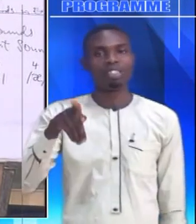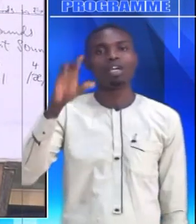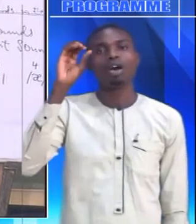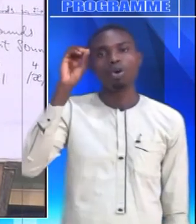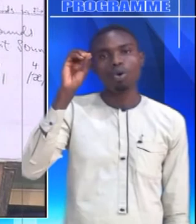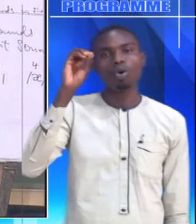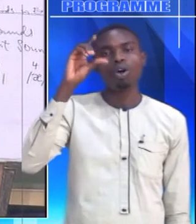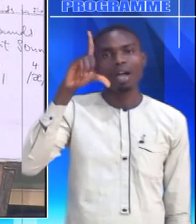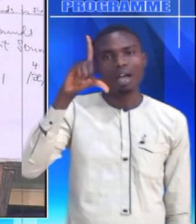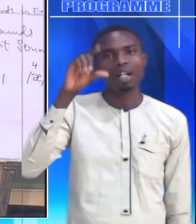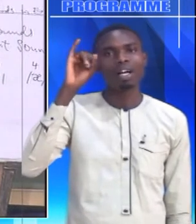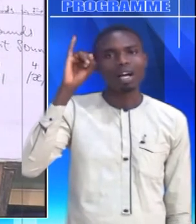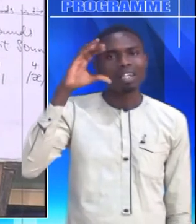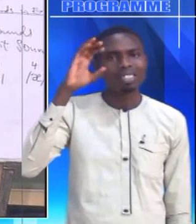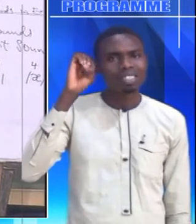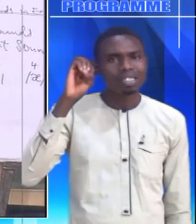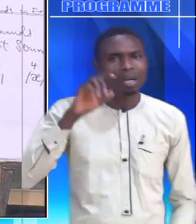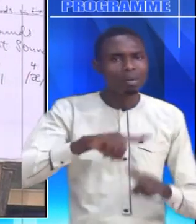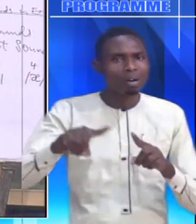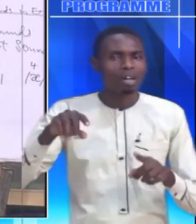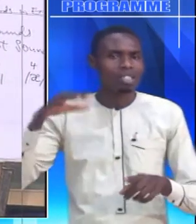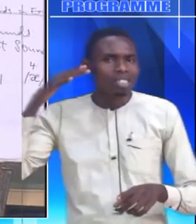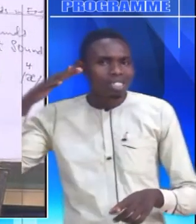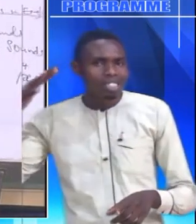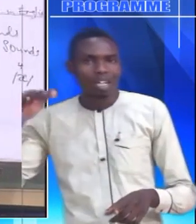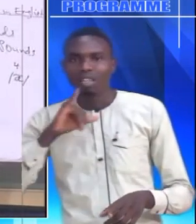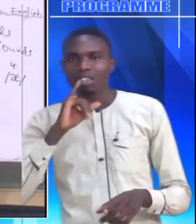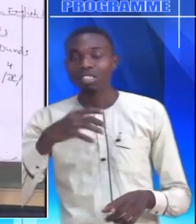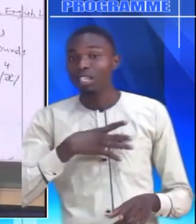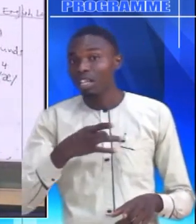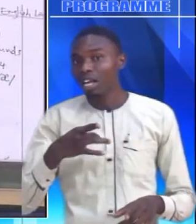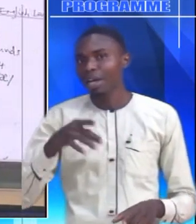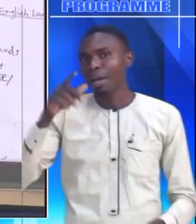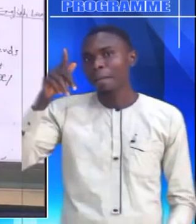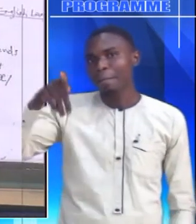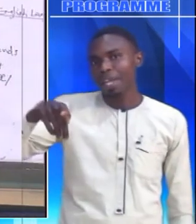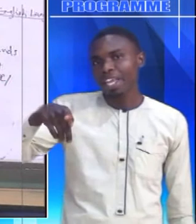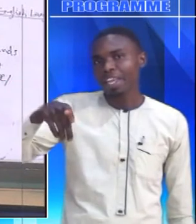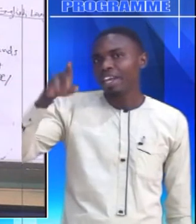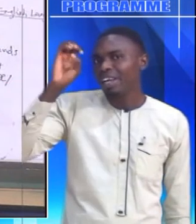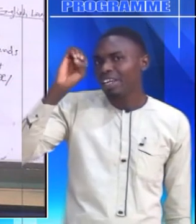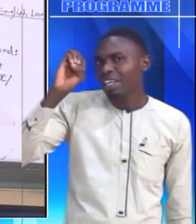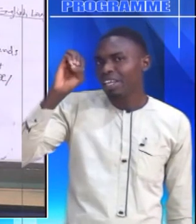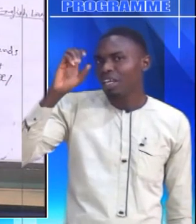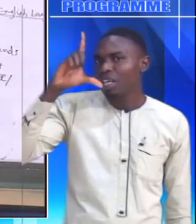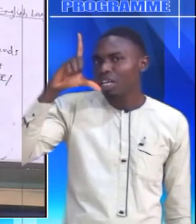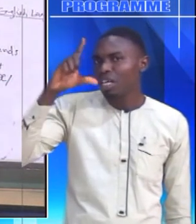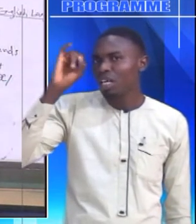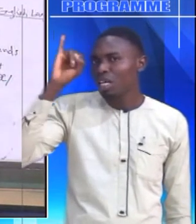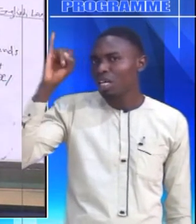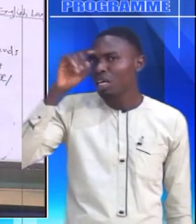police, but what? Police. Police. Your best teacher is there. If you care,